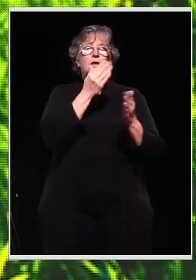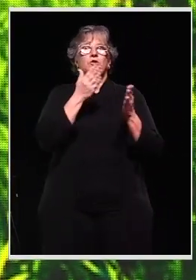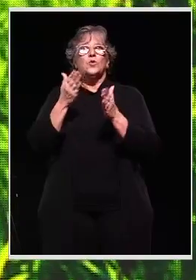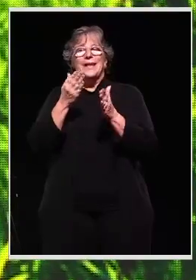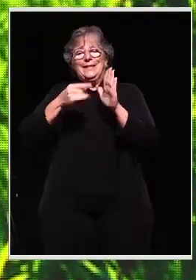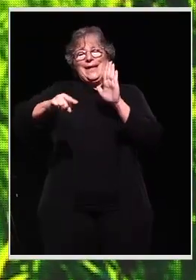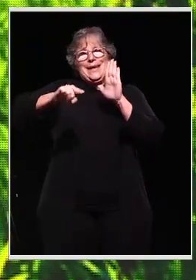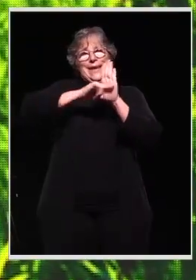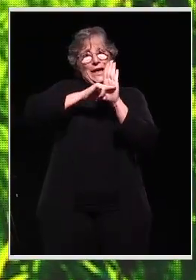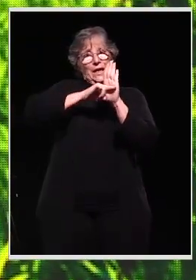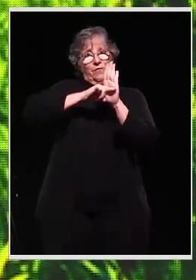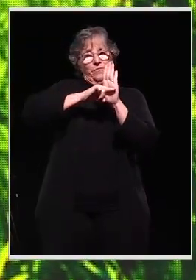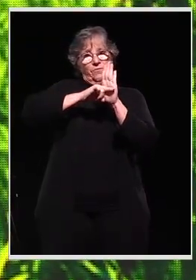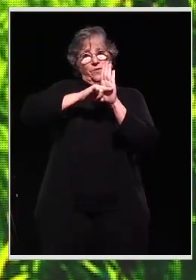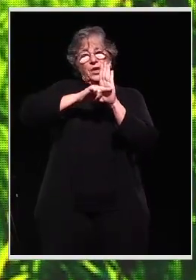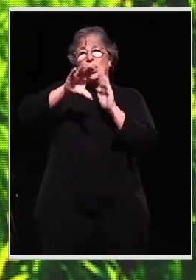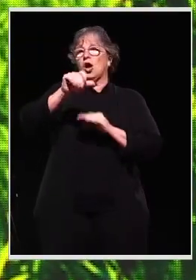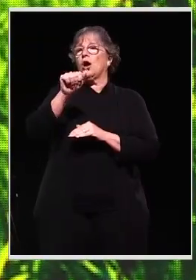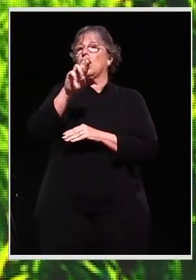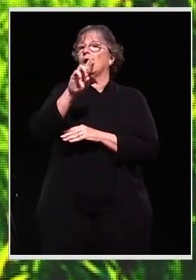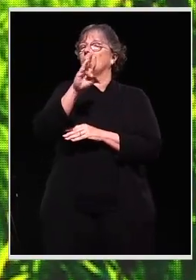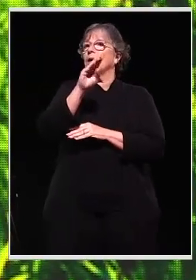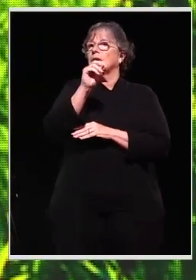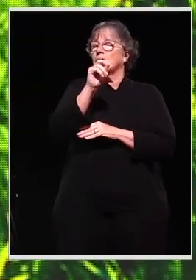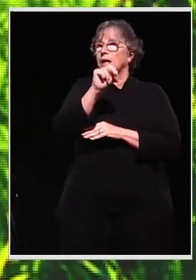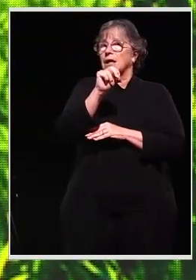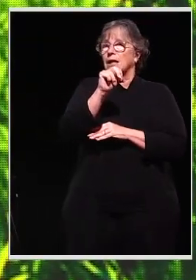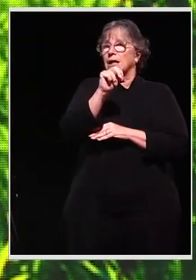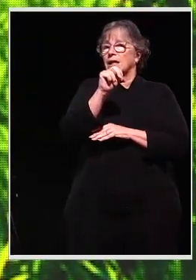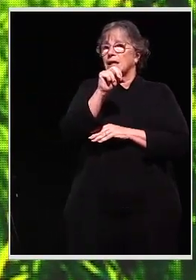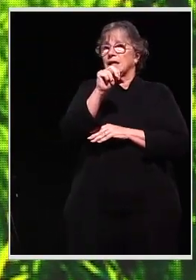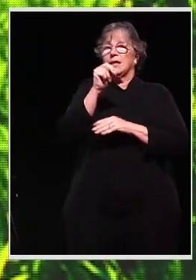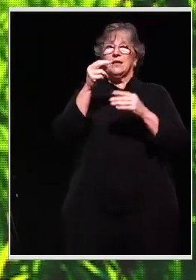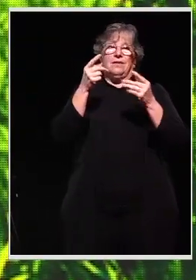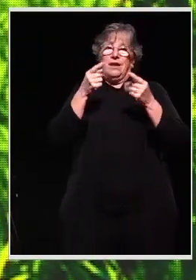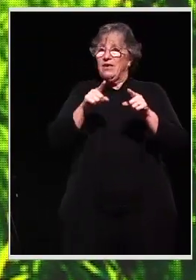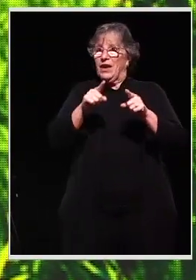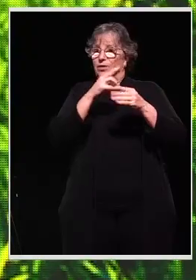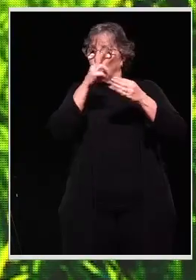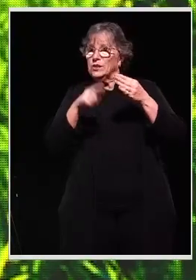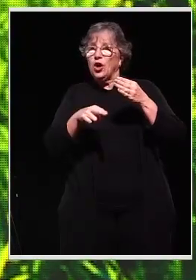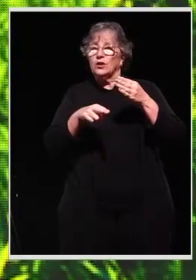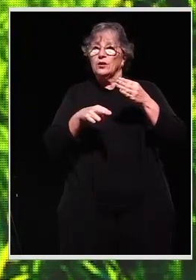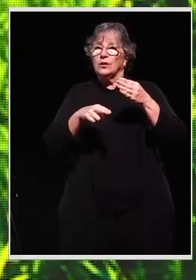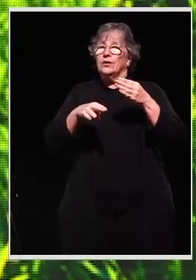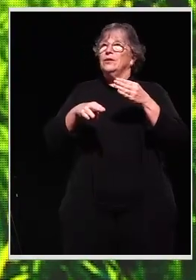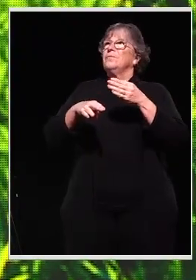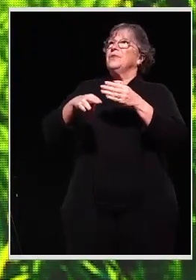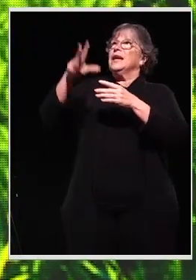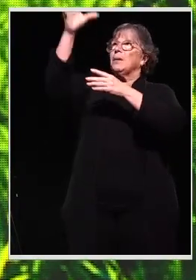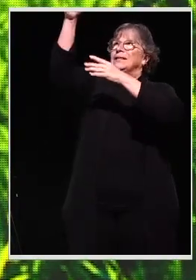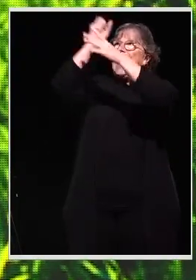negative carbon economy, one that pulls more carbon dioxide out of the air than is generated through all the